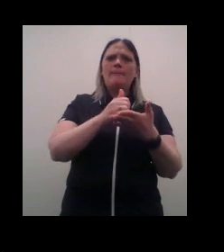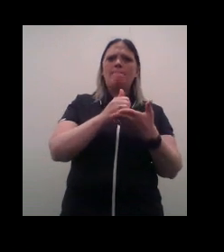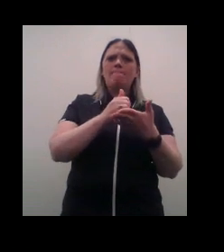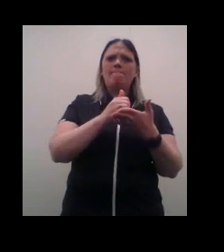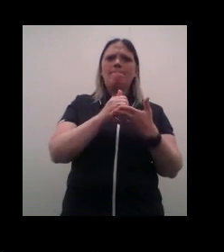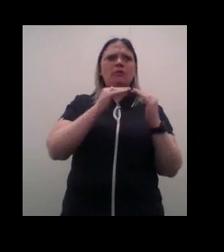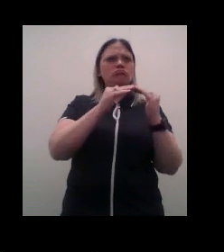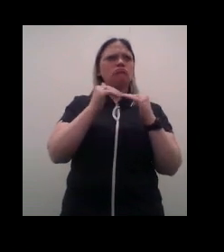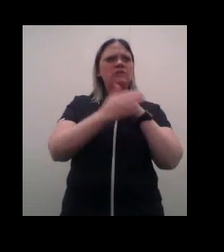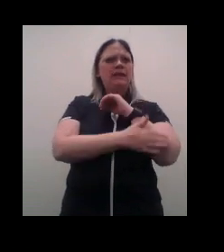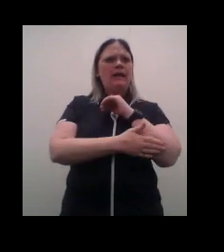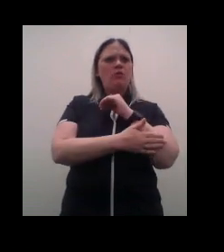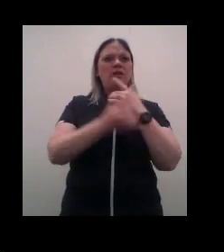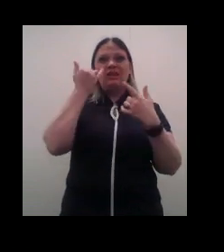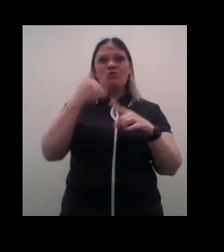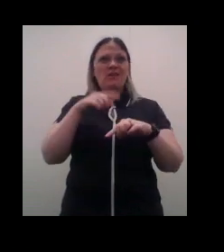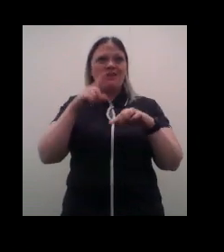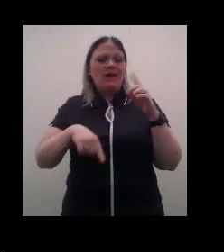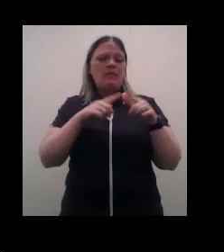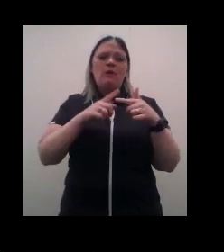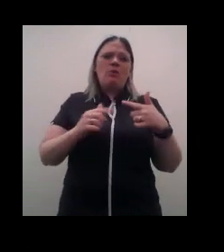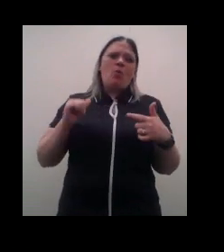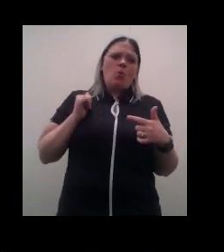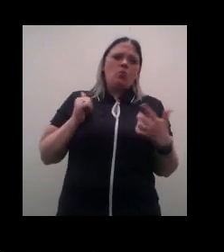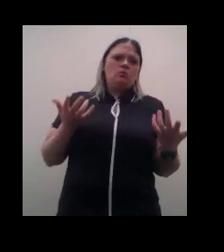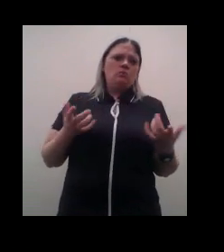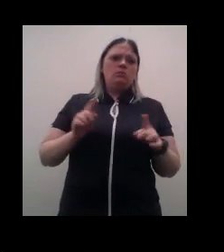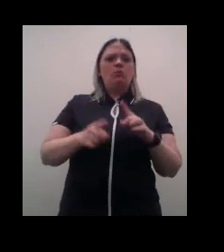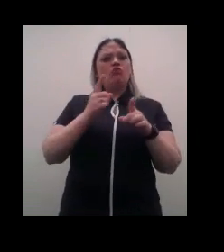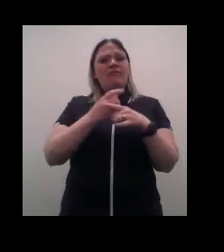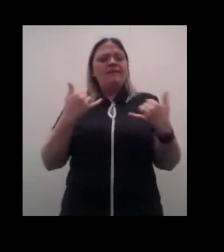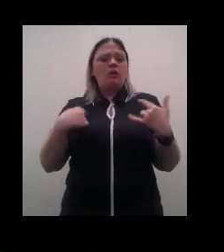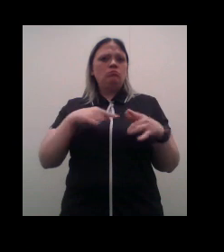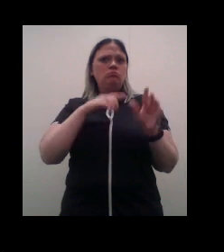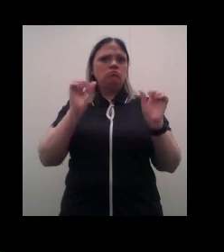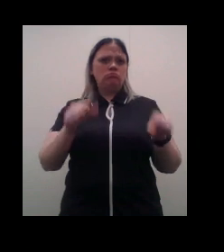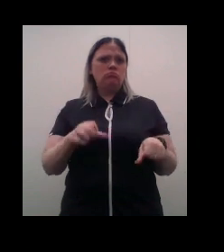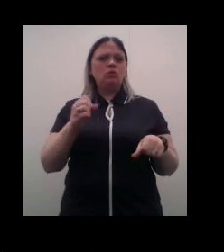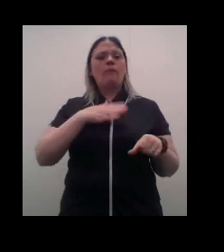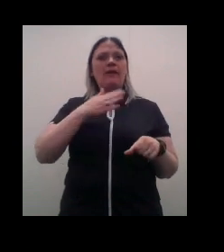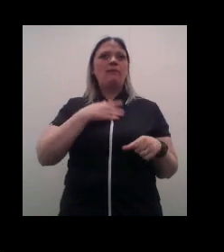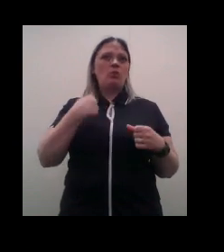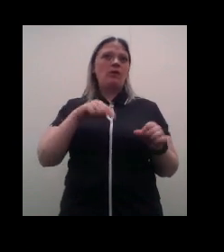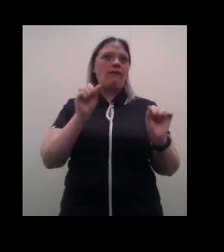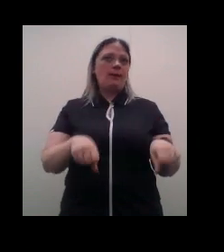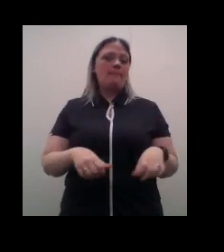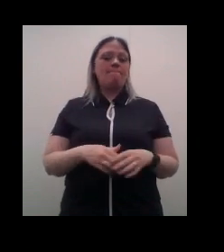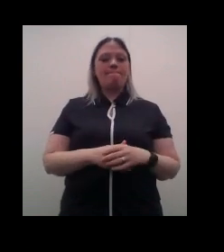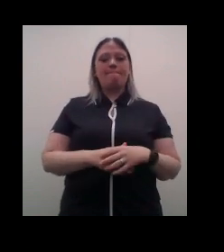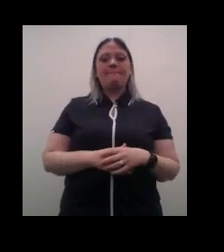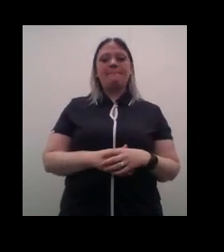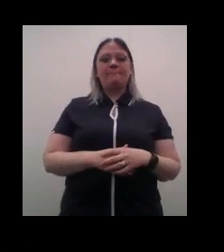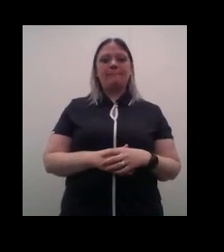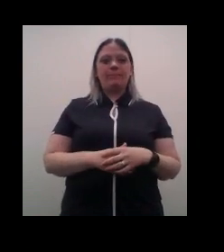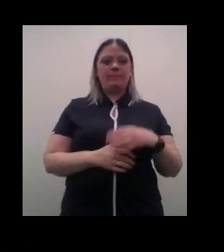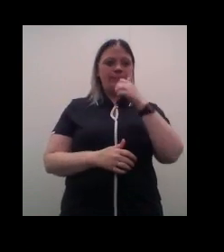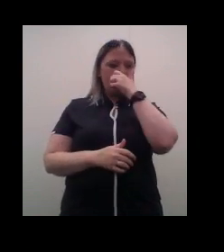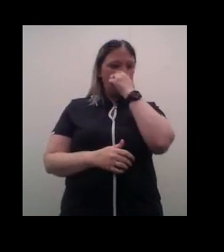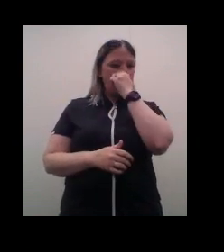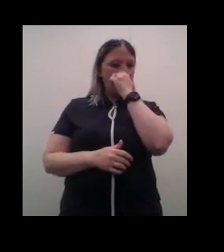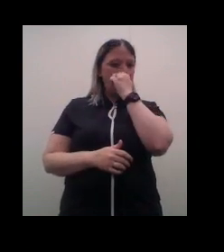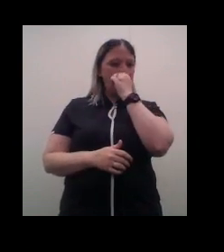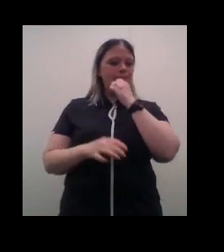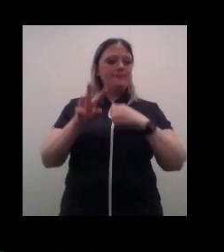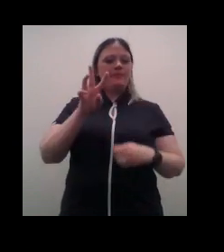can't, we just won't, because if we're unable to. But right now we're able to, so we're glad we're able to do that. Mike Desmond